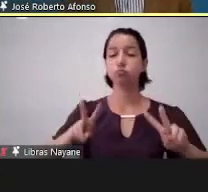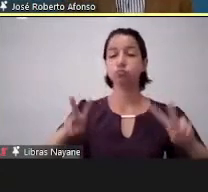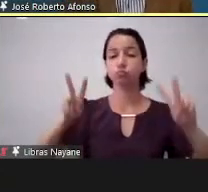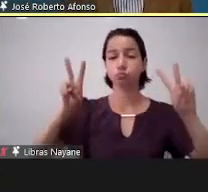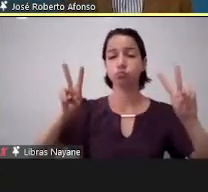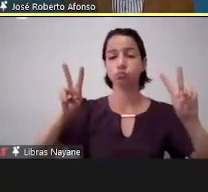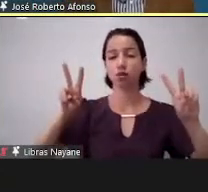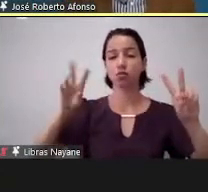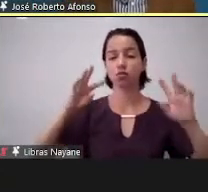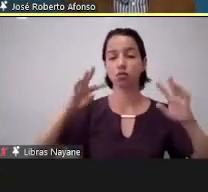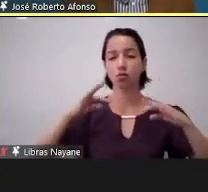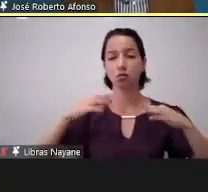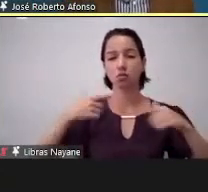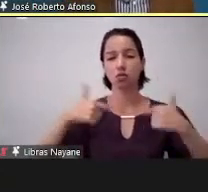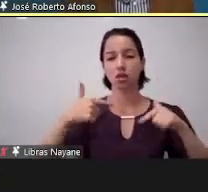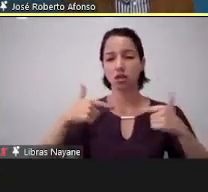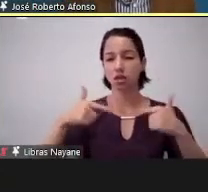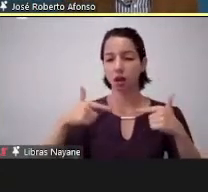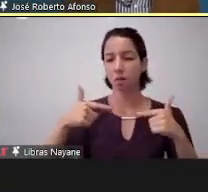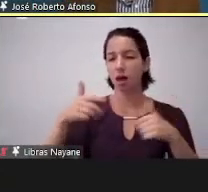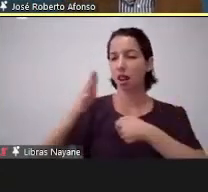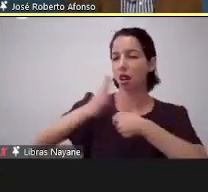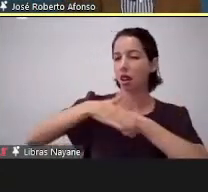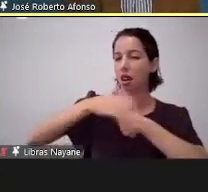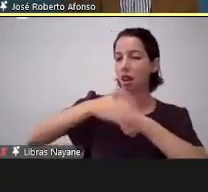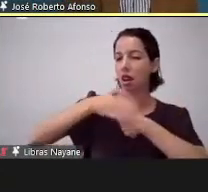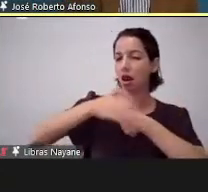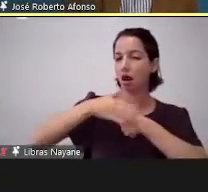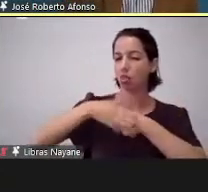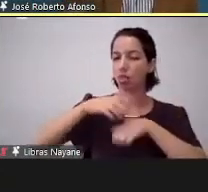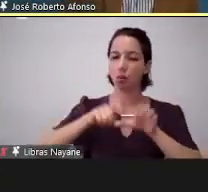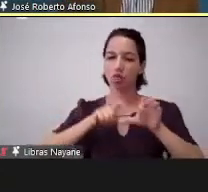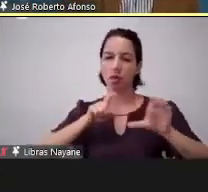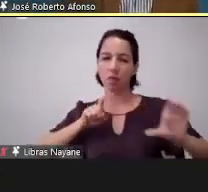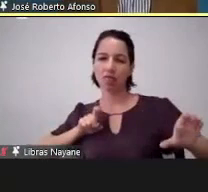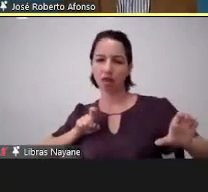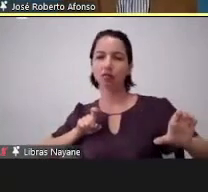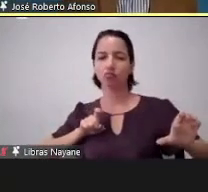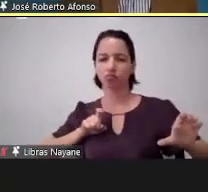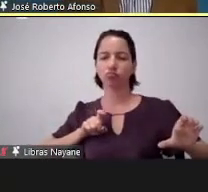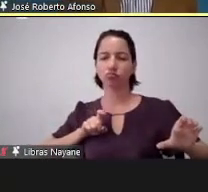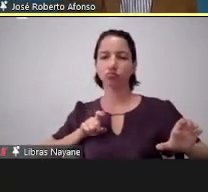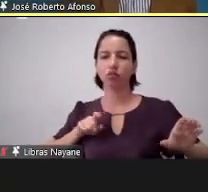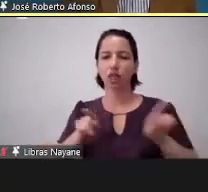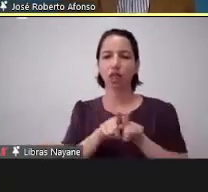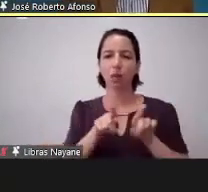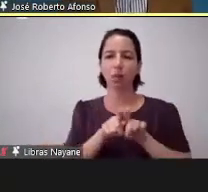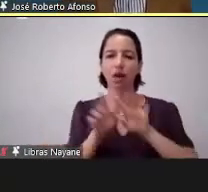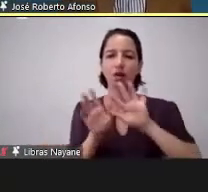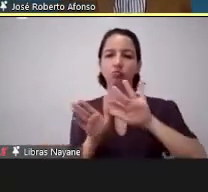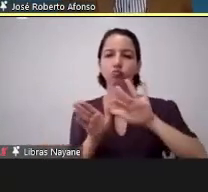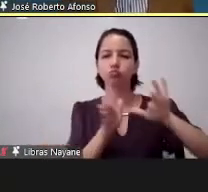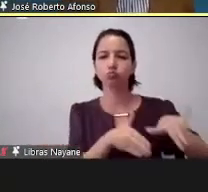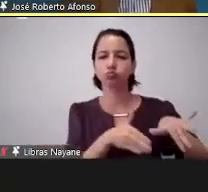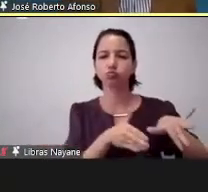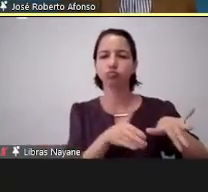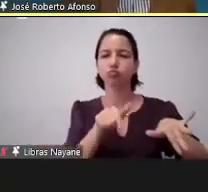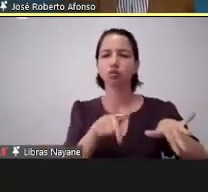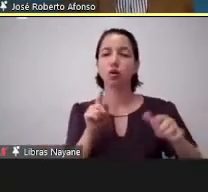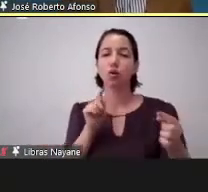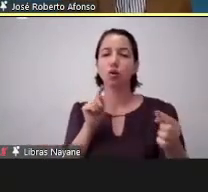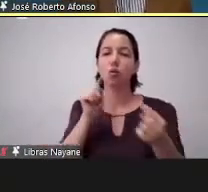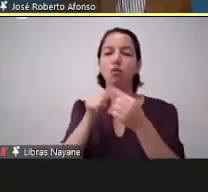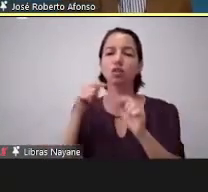improvement of this autonomy, which we talked about, and an independent appreciation of the